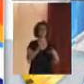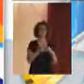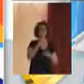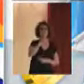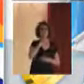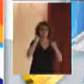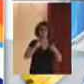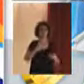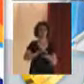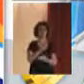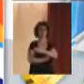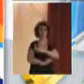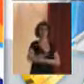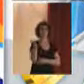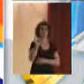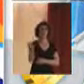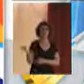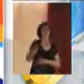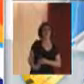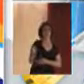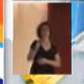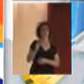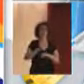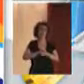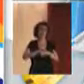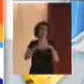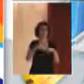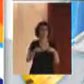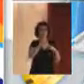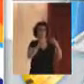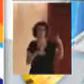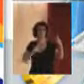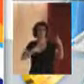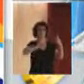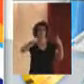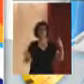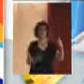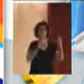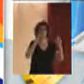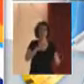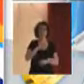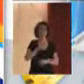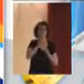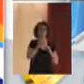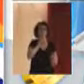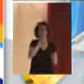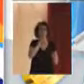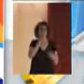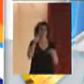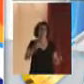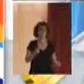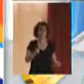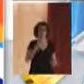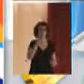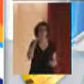you need to fill out your role in the social network: person with a disability, professional, or family